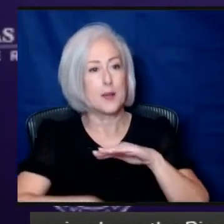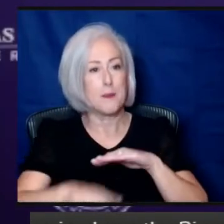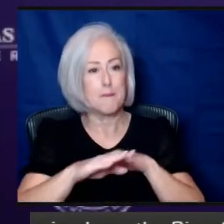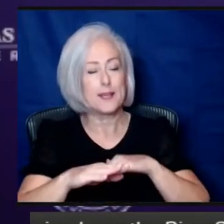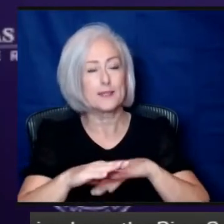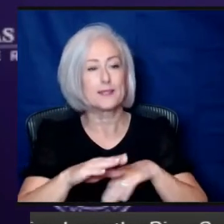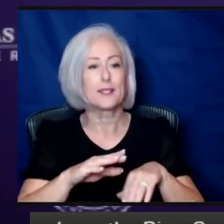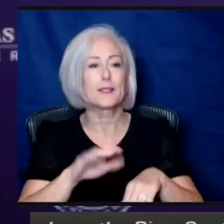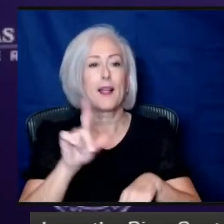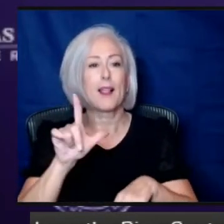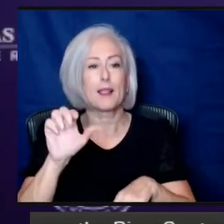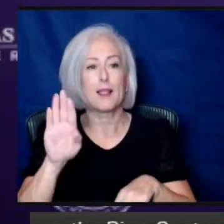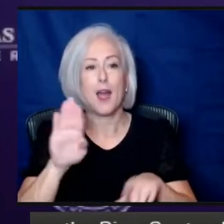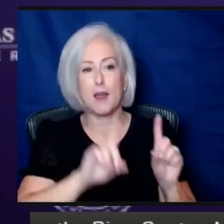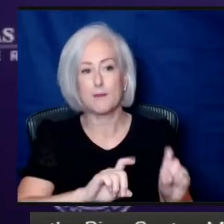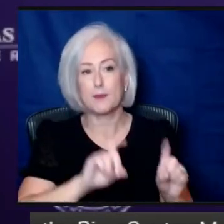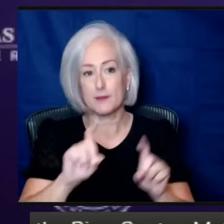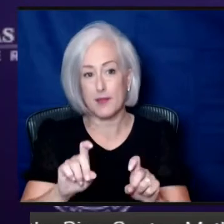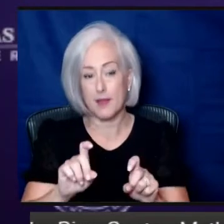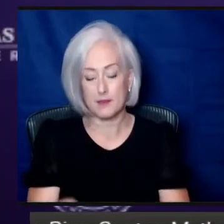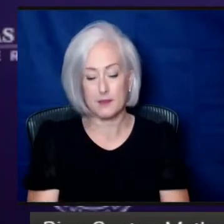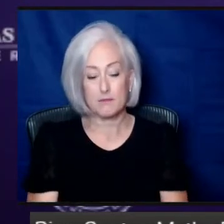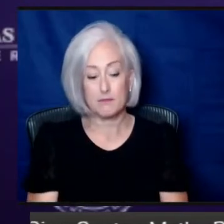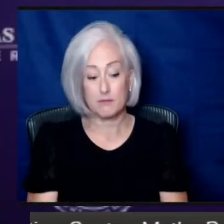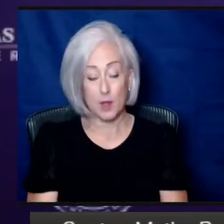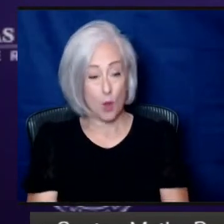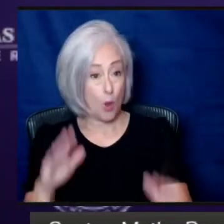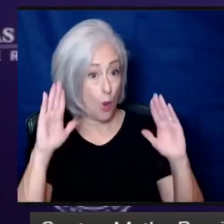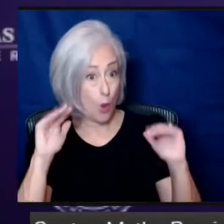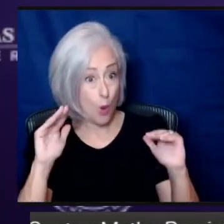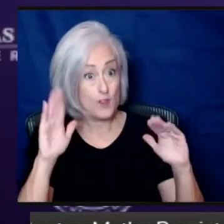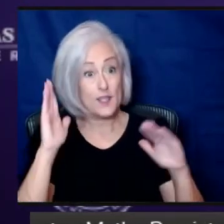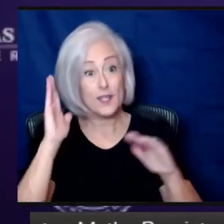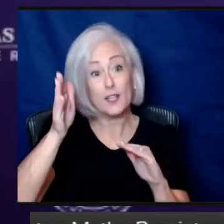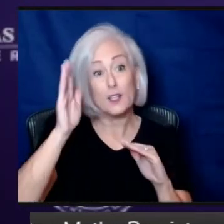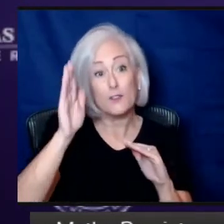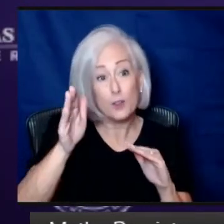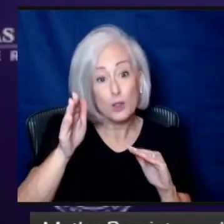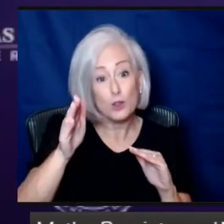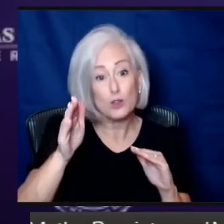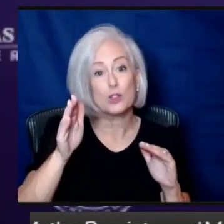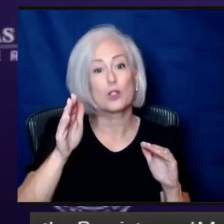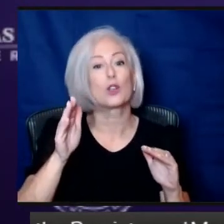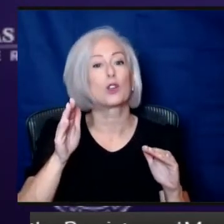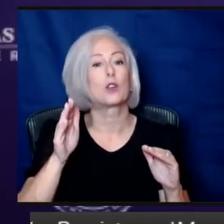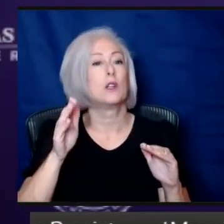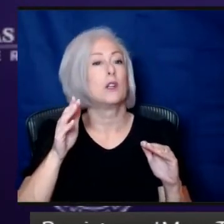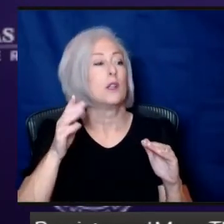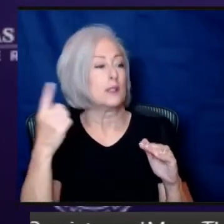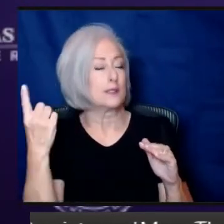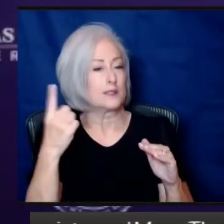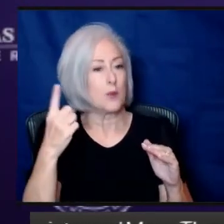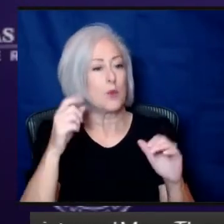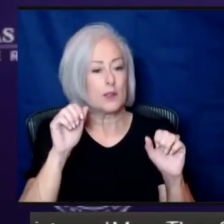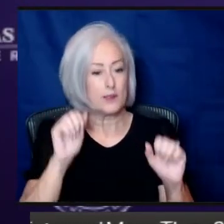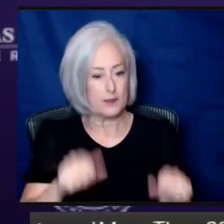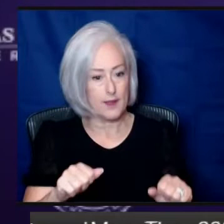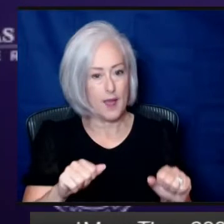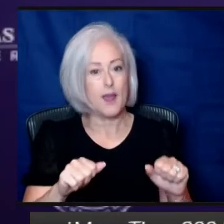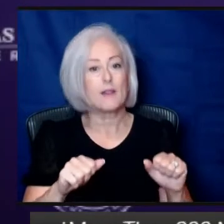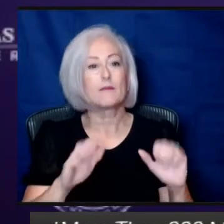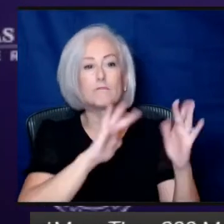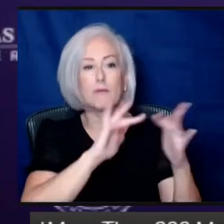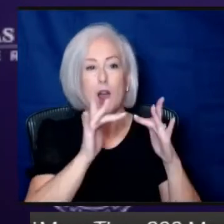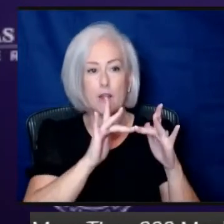that hopefully in the future we'll have that online, where we can go on as general practitioners, as specialists, and enter some of